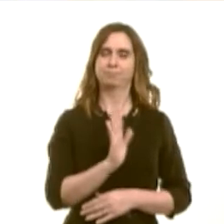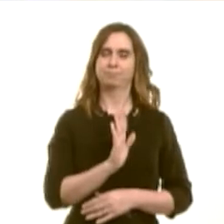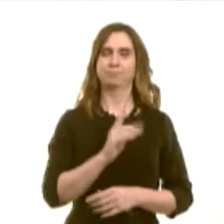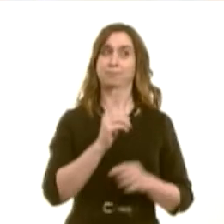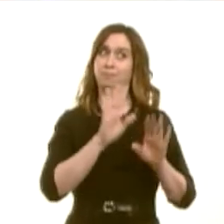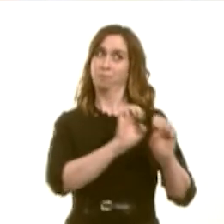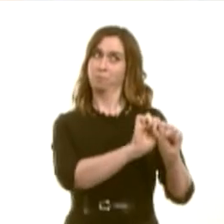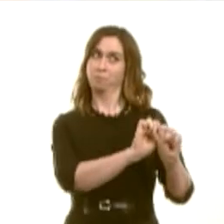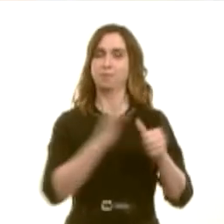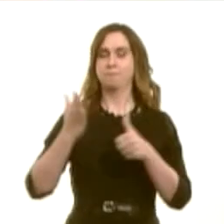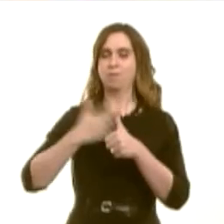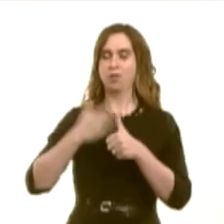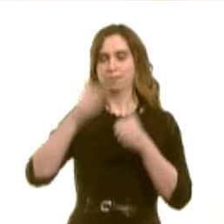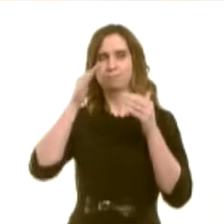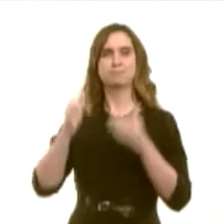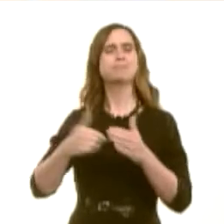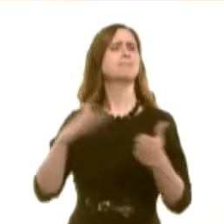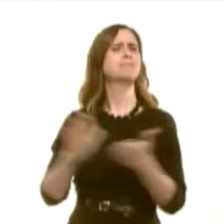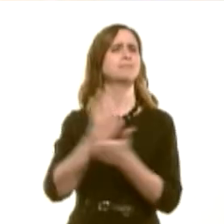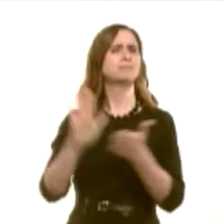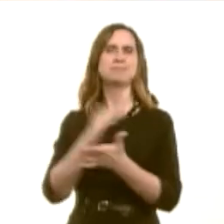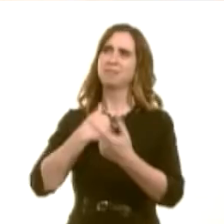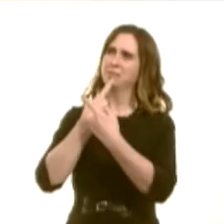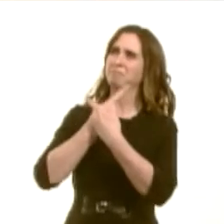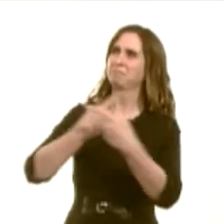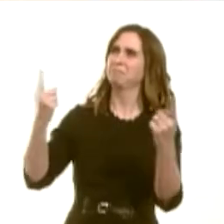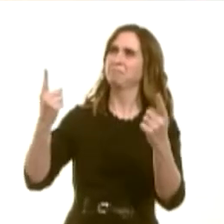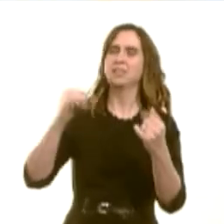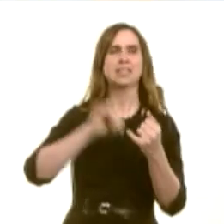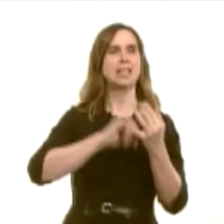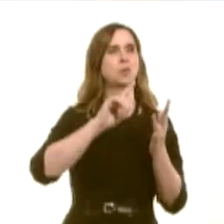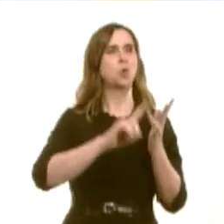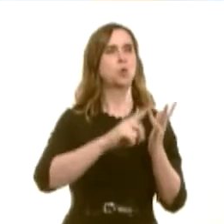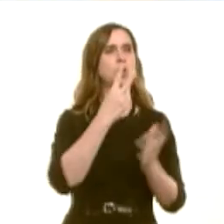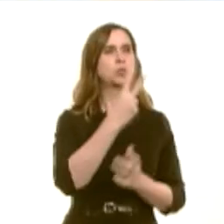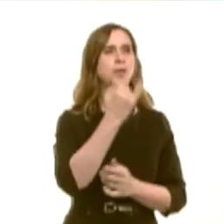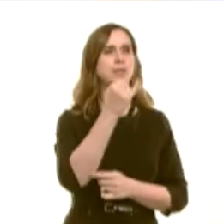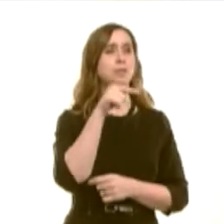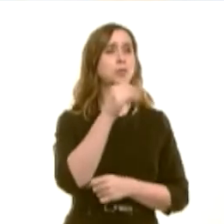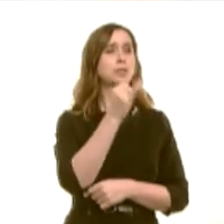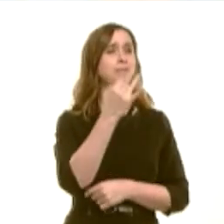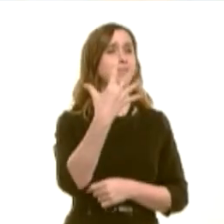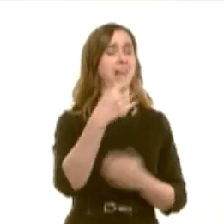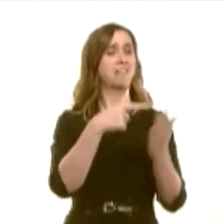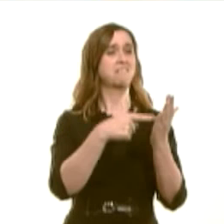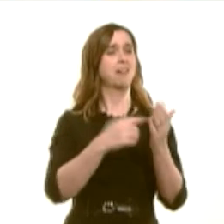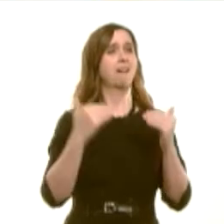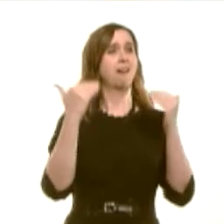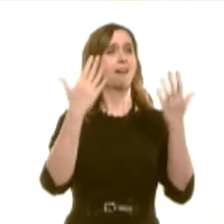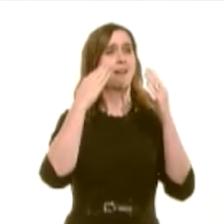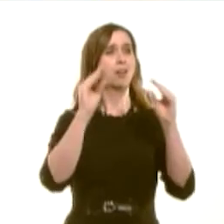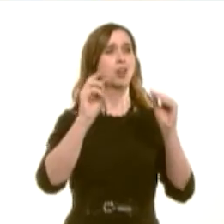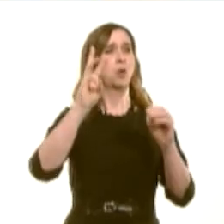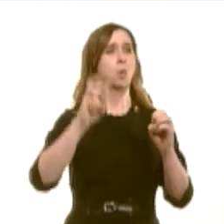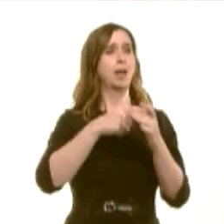item. It gives me great pleasure to announce that in accordance with Standing Order 26.75, the Higher Education Wales